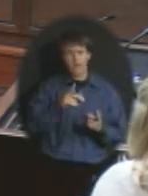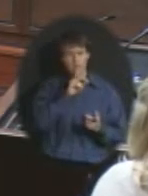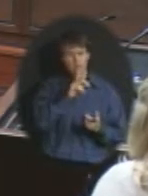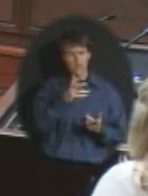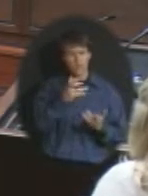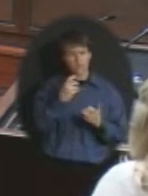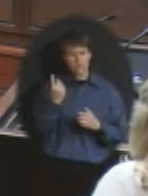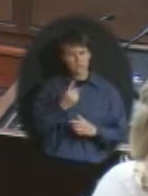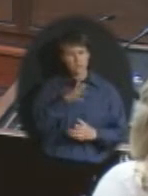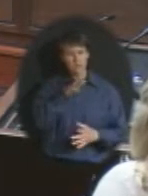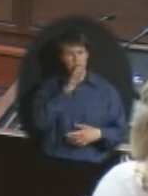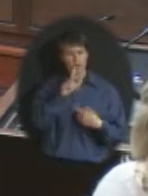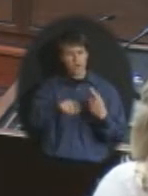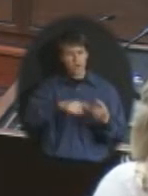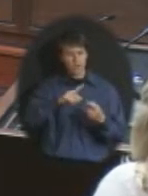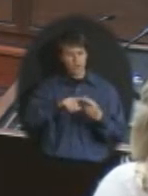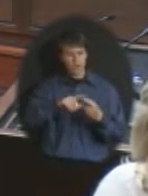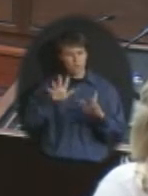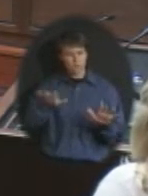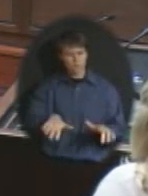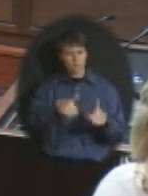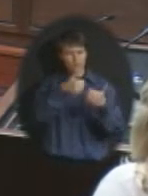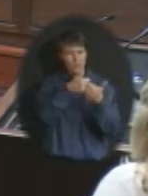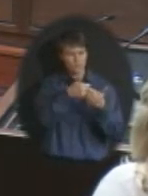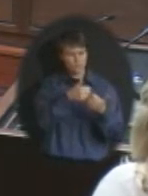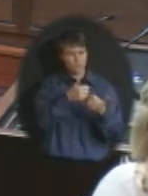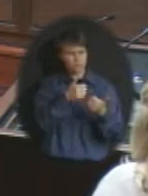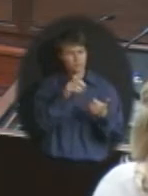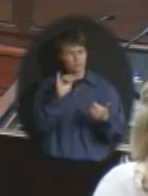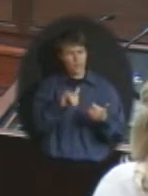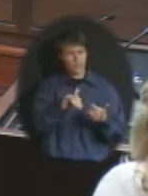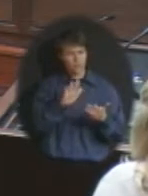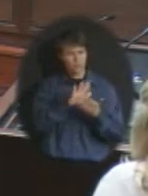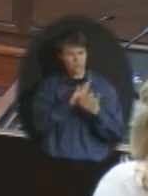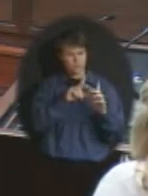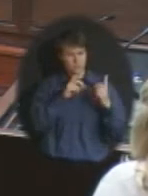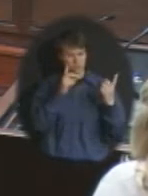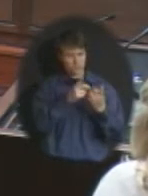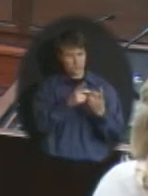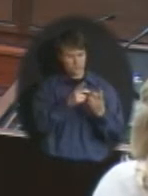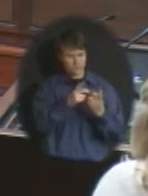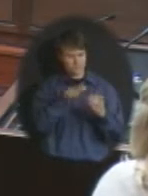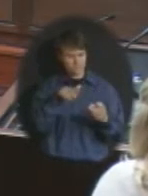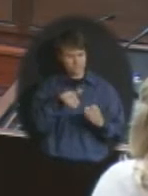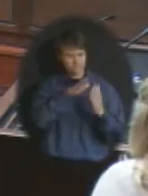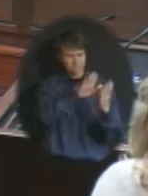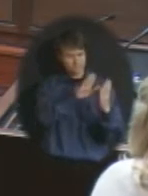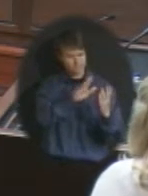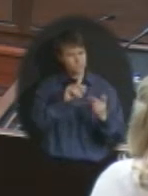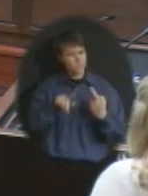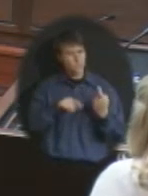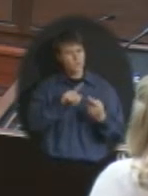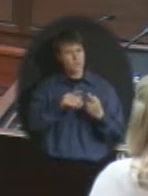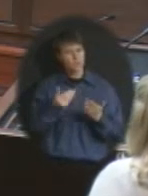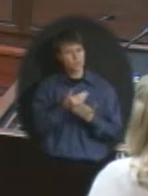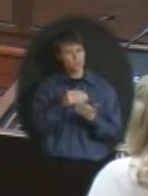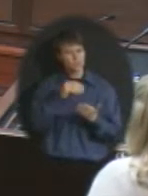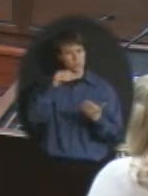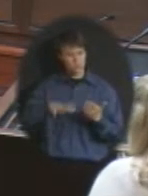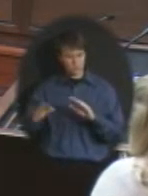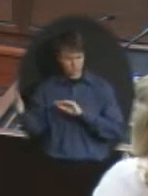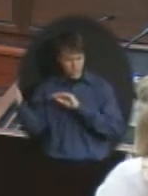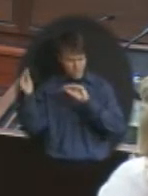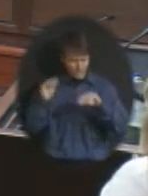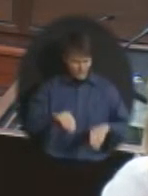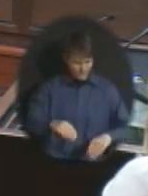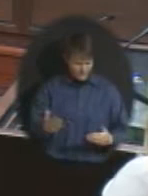in terms of the challenges that the district encounters when new students